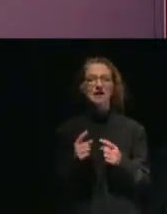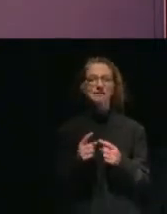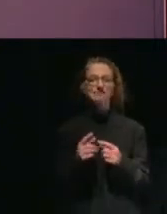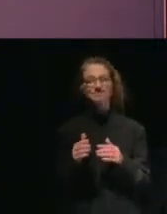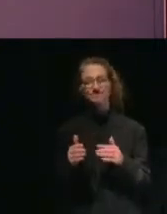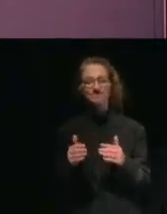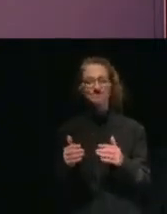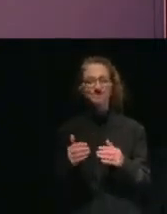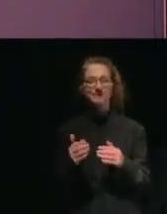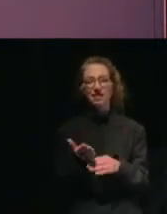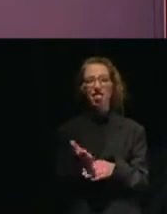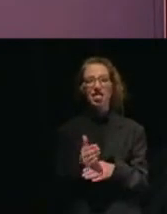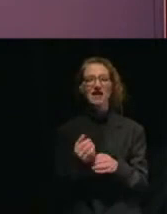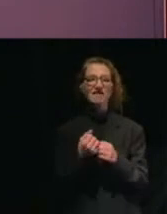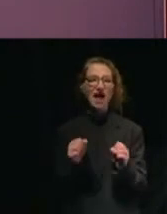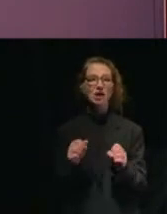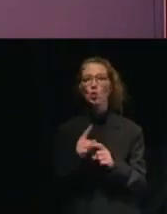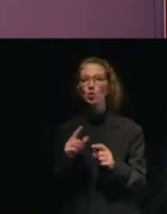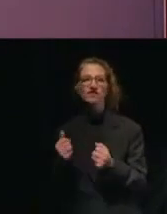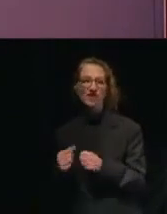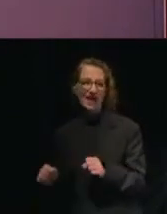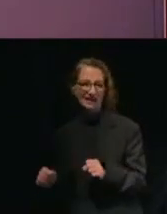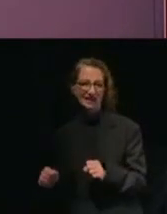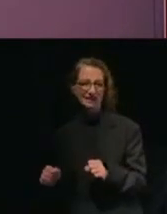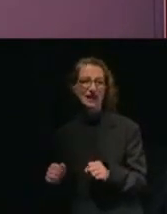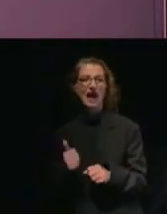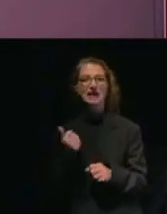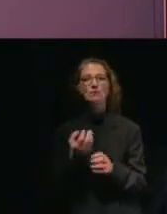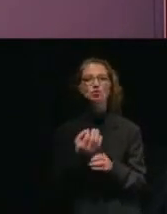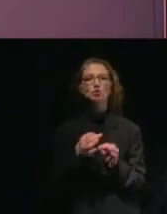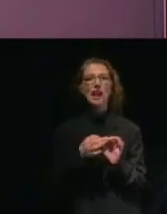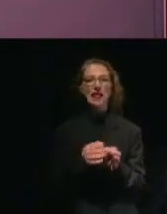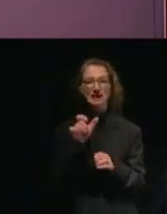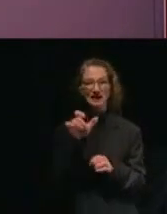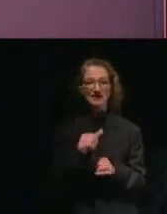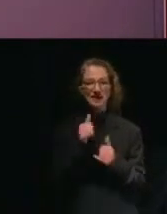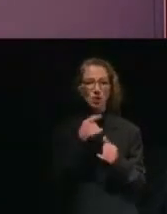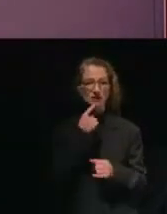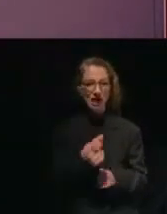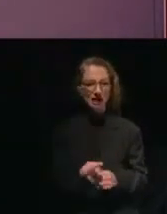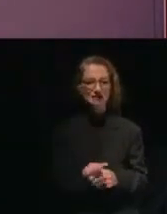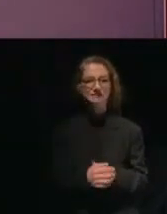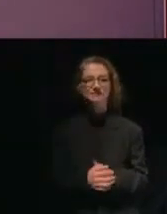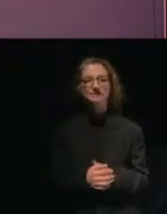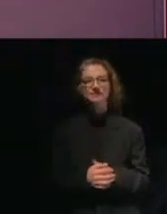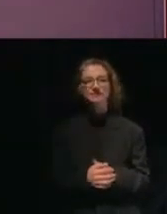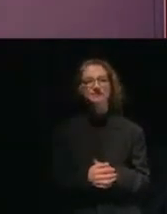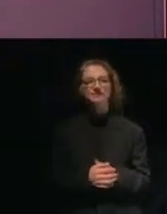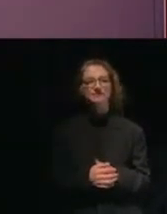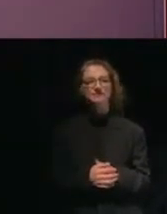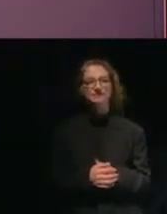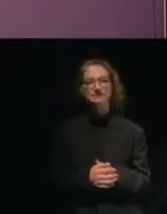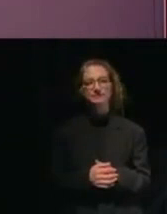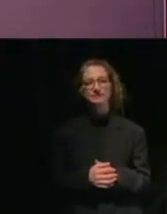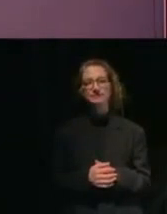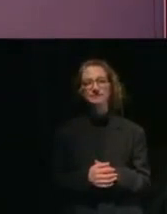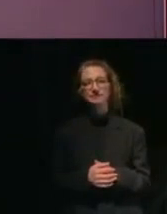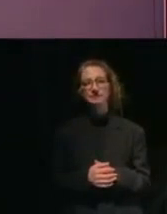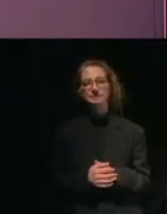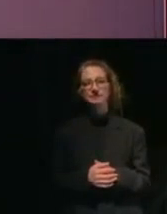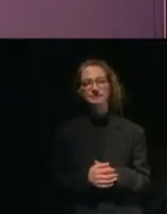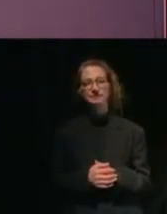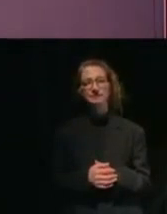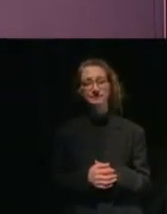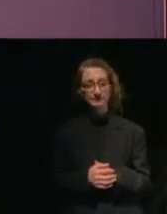Lage. Eine Produktionsleiterin im Interview sagt, and the protagonists find themselves in a free but